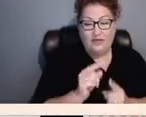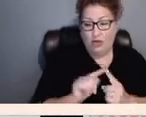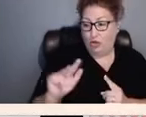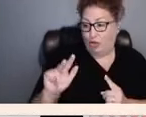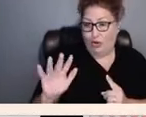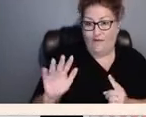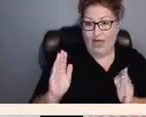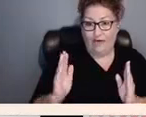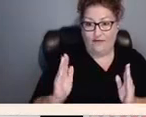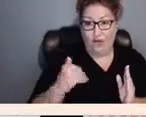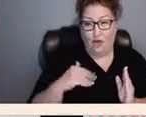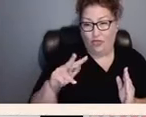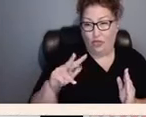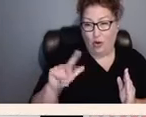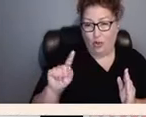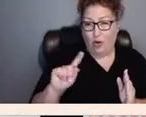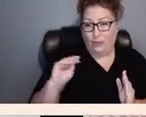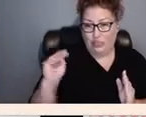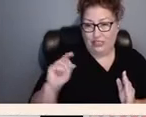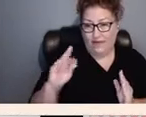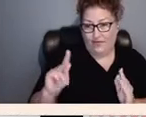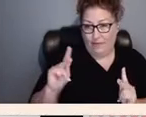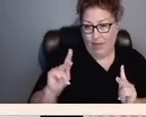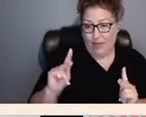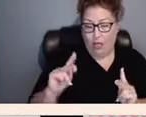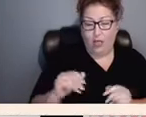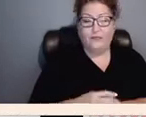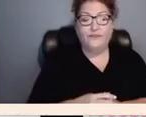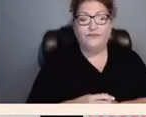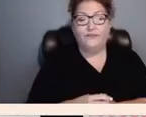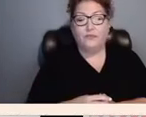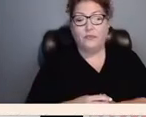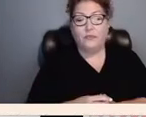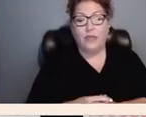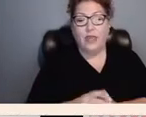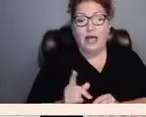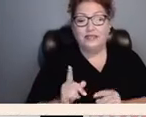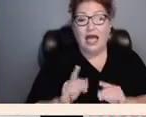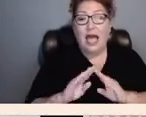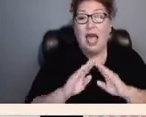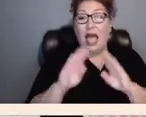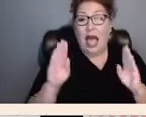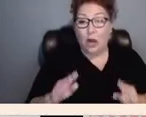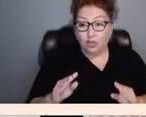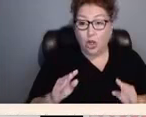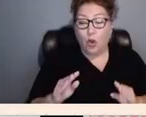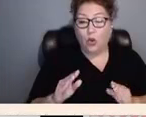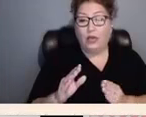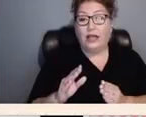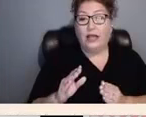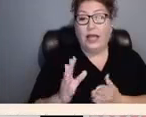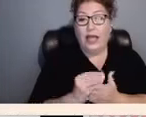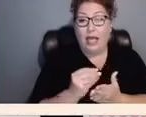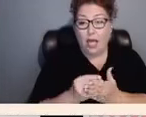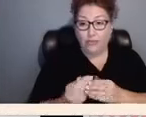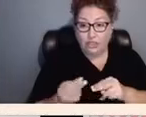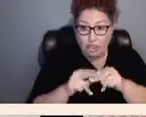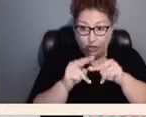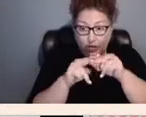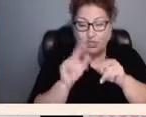31%. And then as household incomes increase, you'll see that the numbers